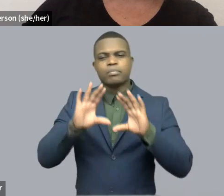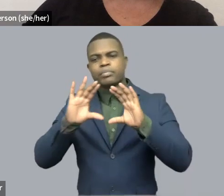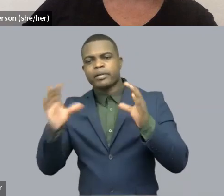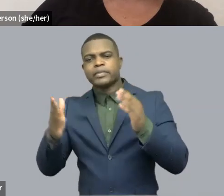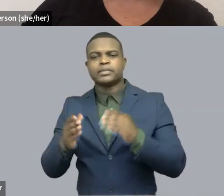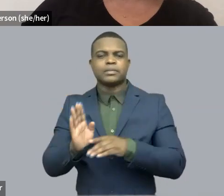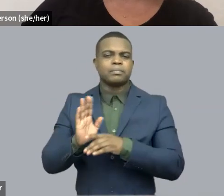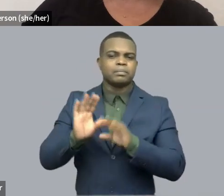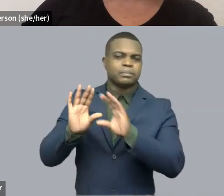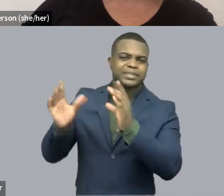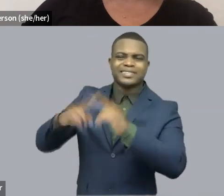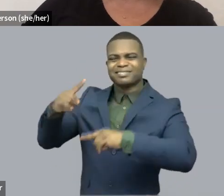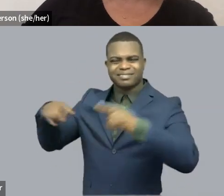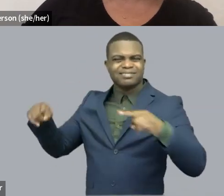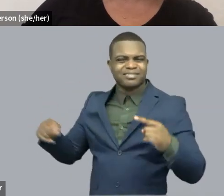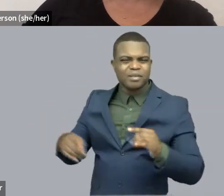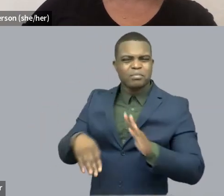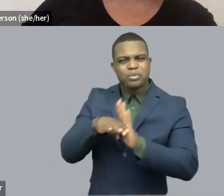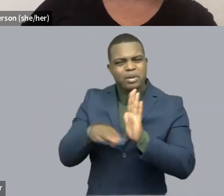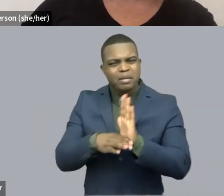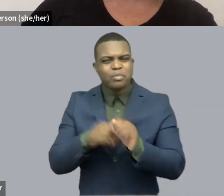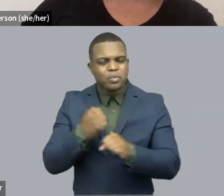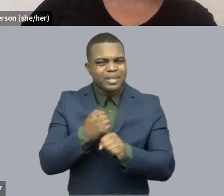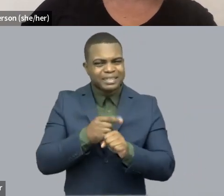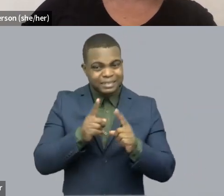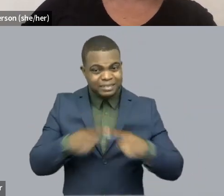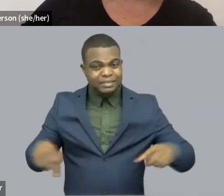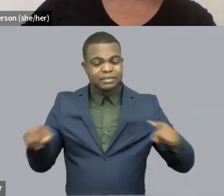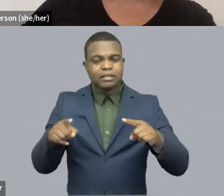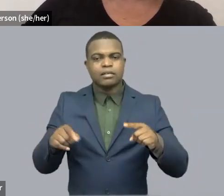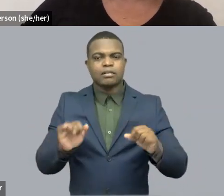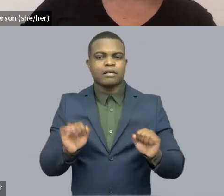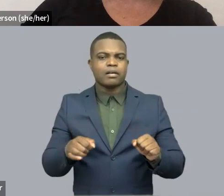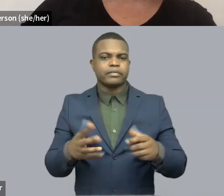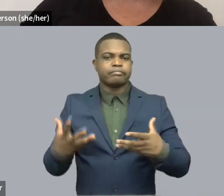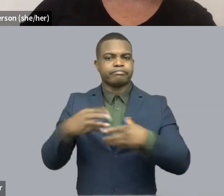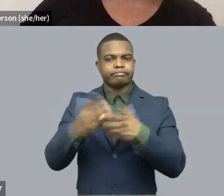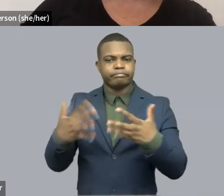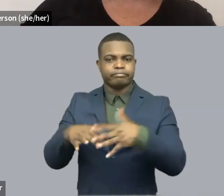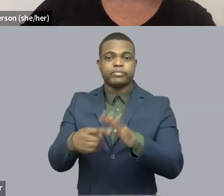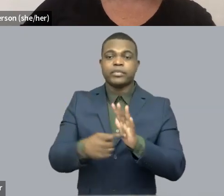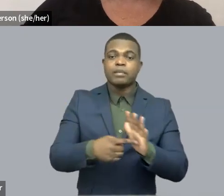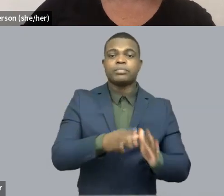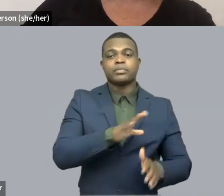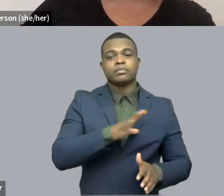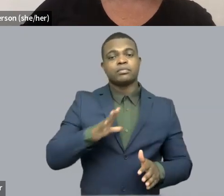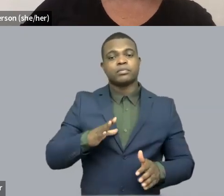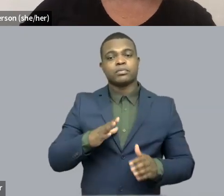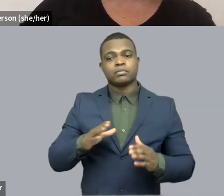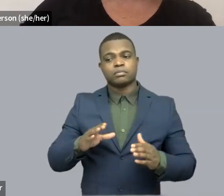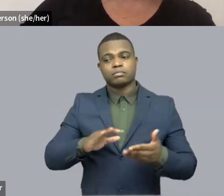which we offer free cybersecurity support to other civil society organizations. One of the challenges